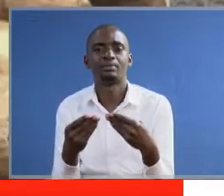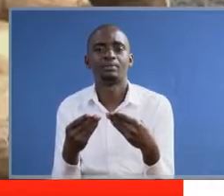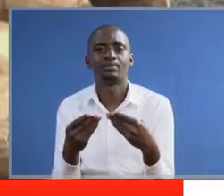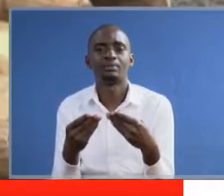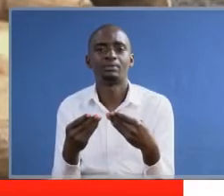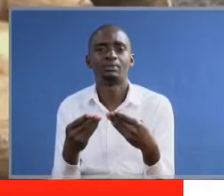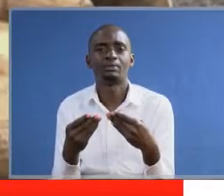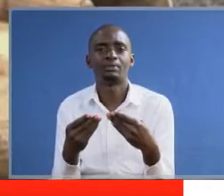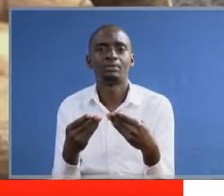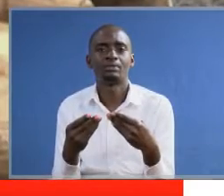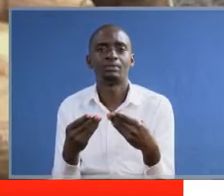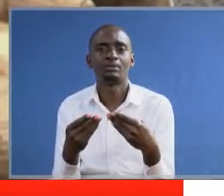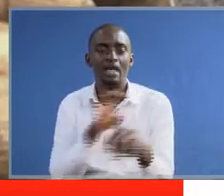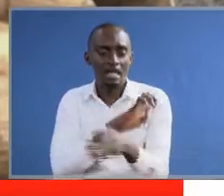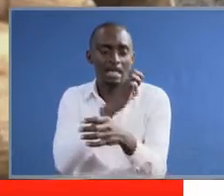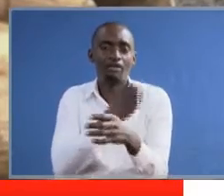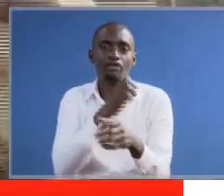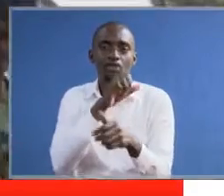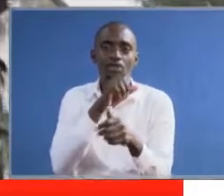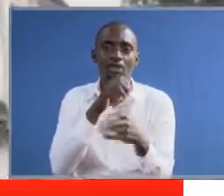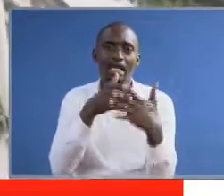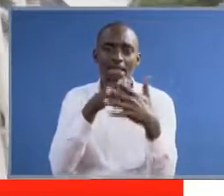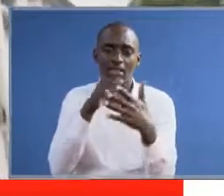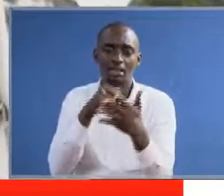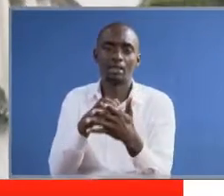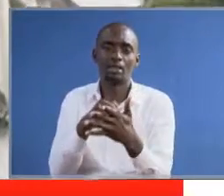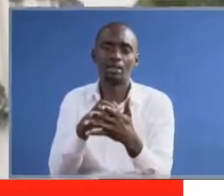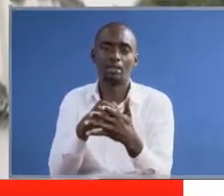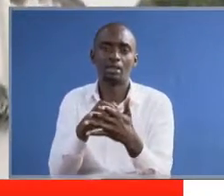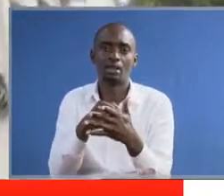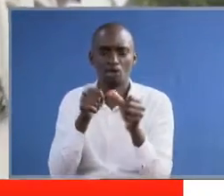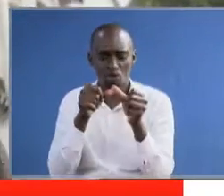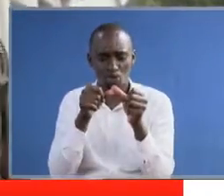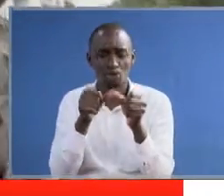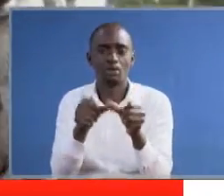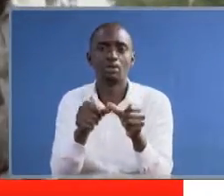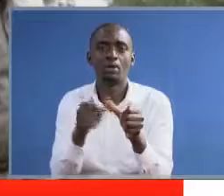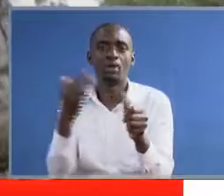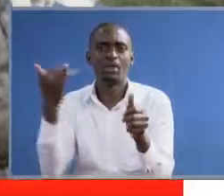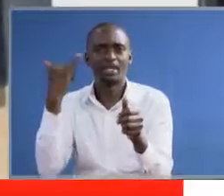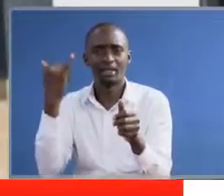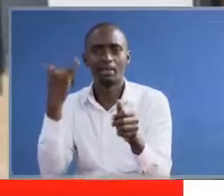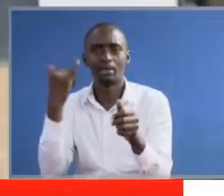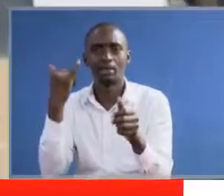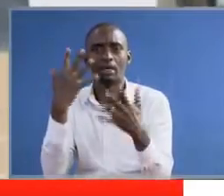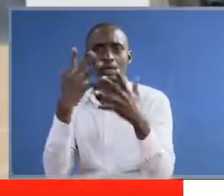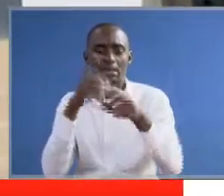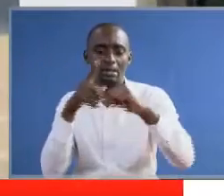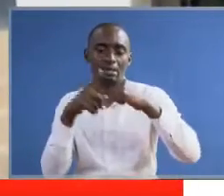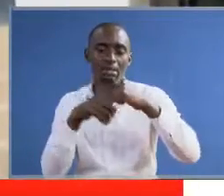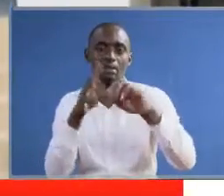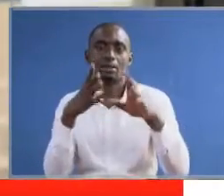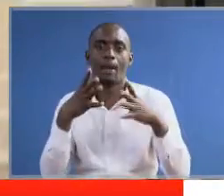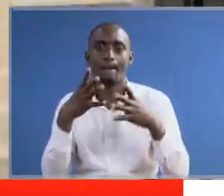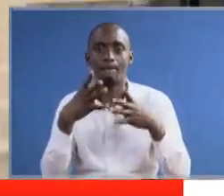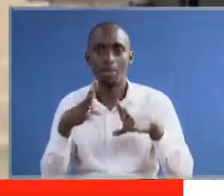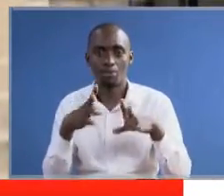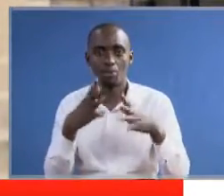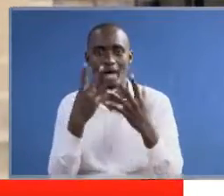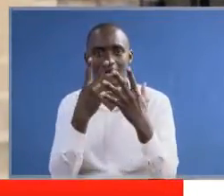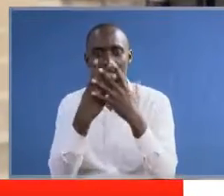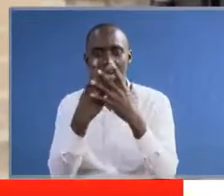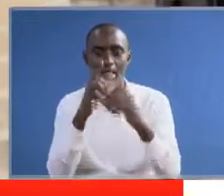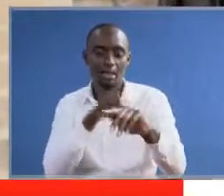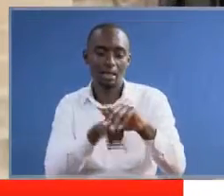The efforts against poaching activities, however, still seem to linger. Yesterday evening, six people were arrested after they